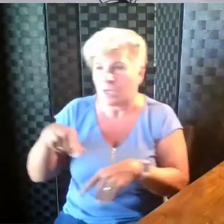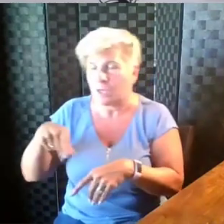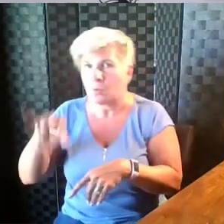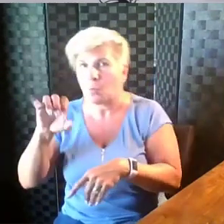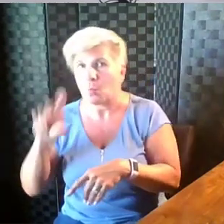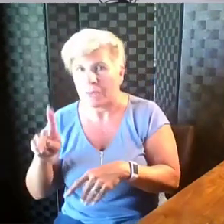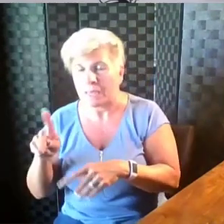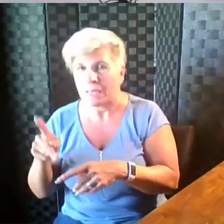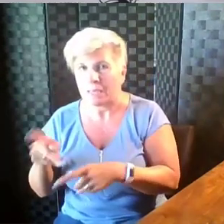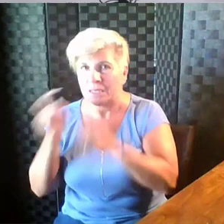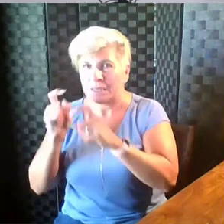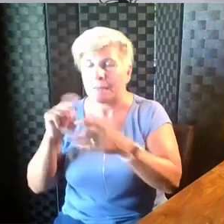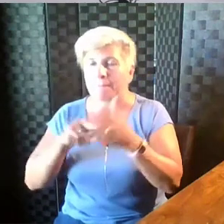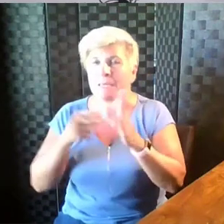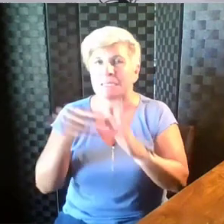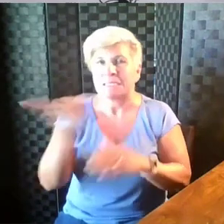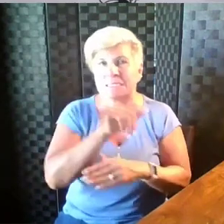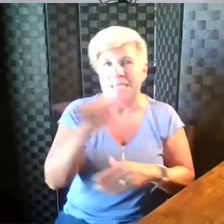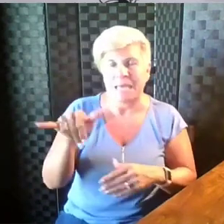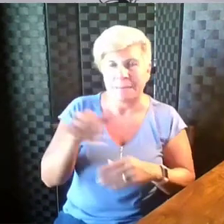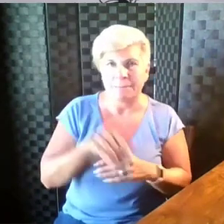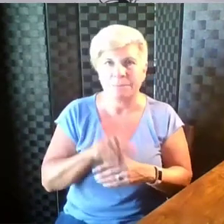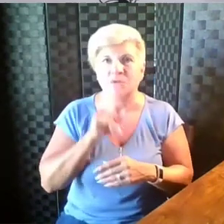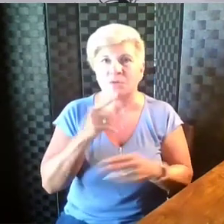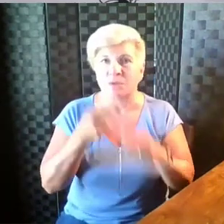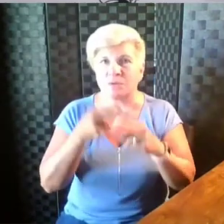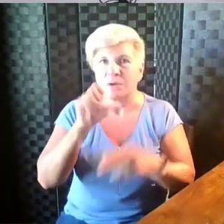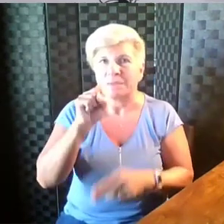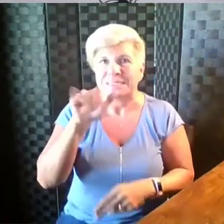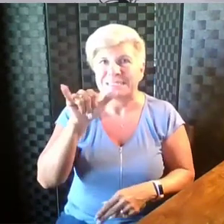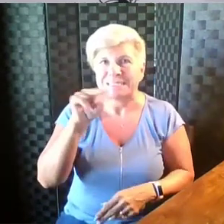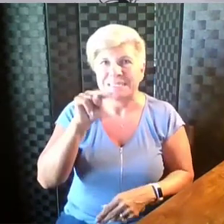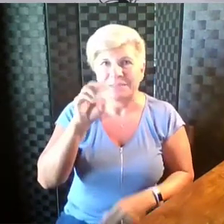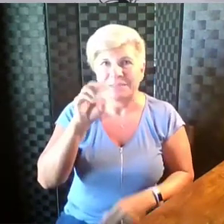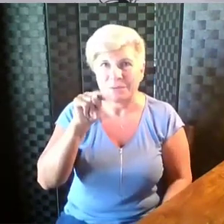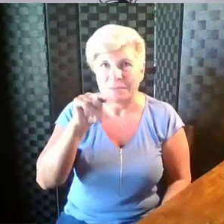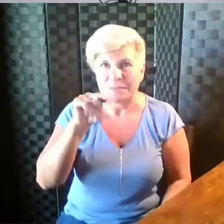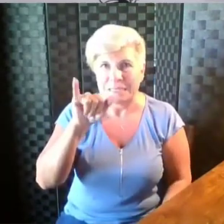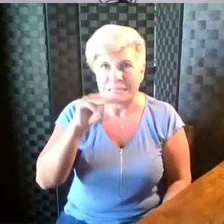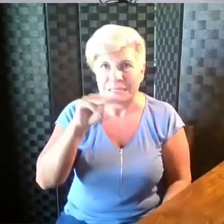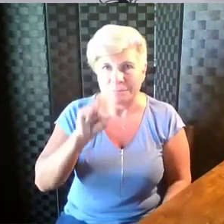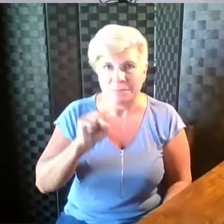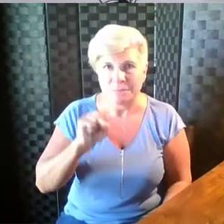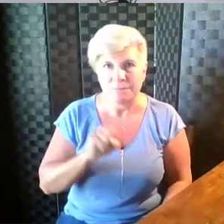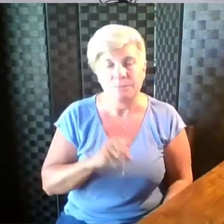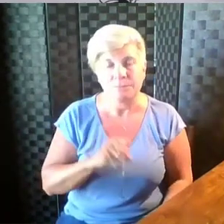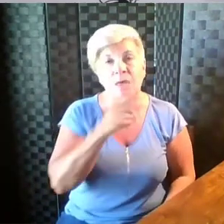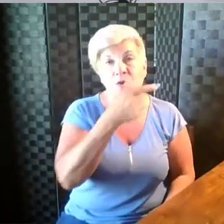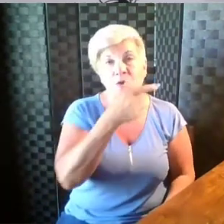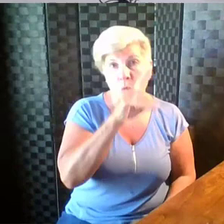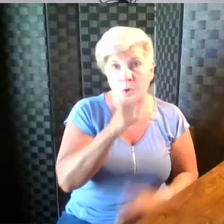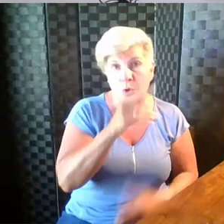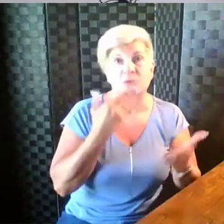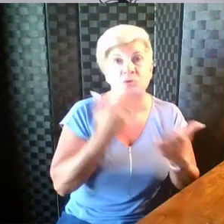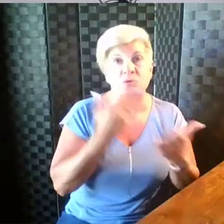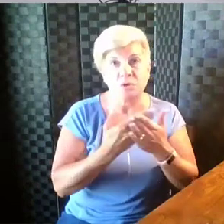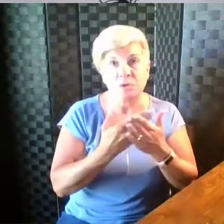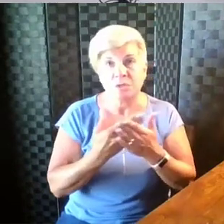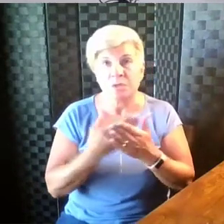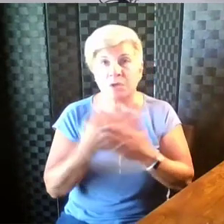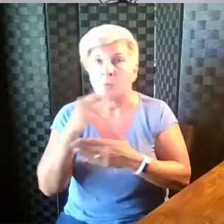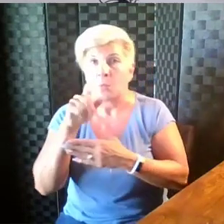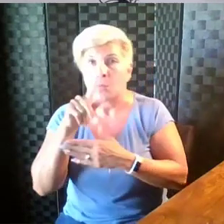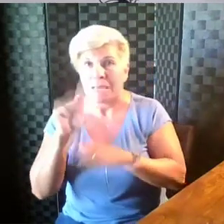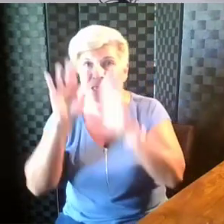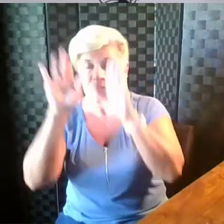Let's look at 3 more words. Good, great, bad. Which 2